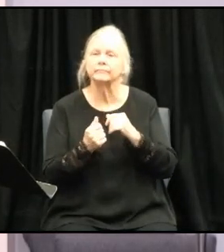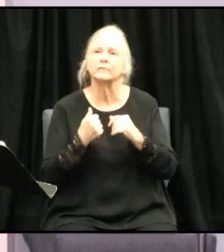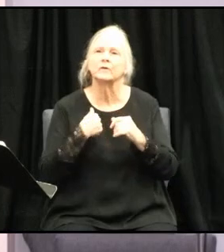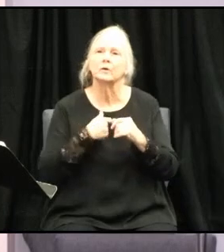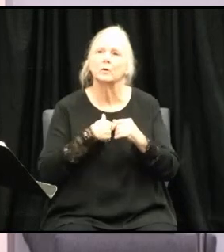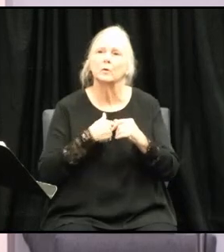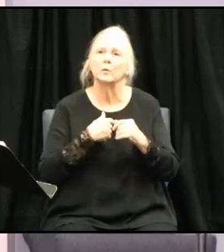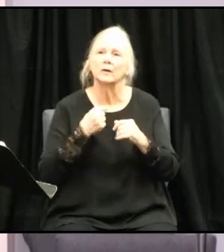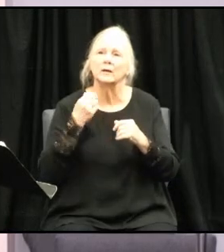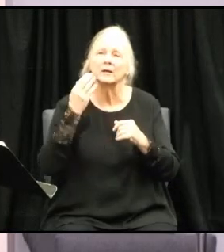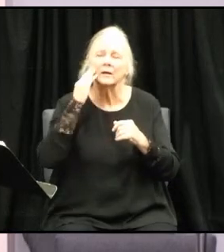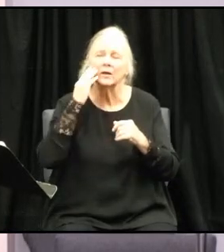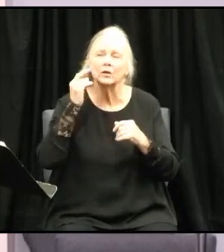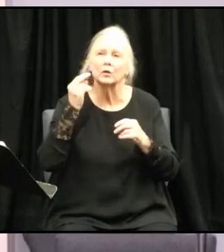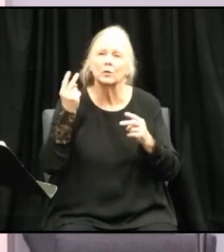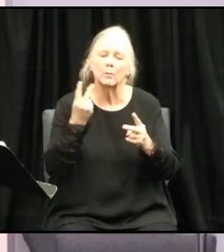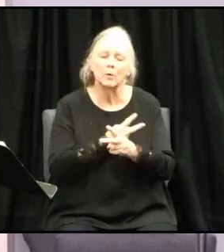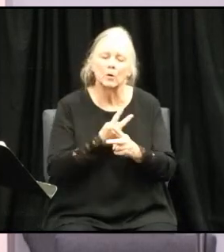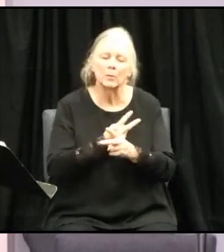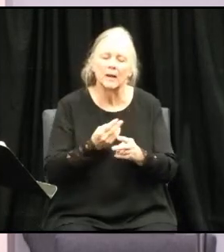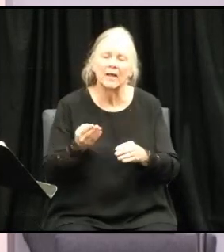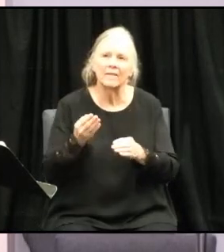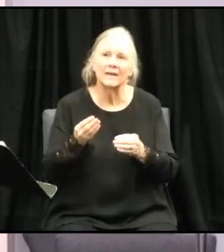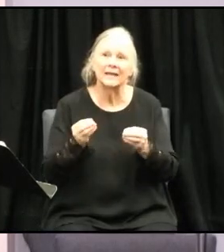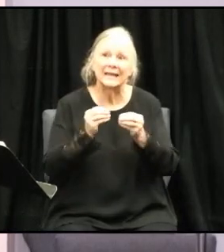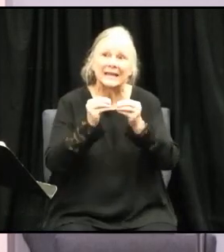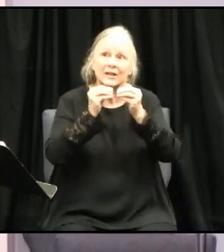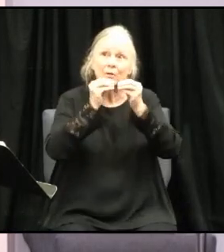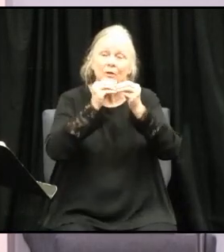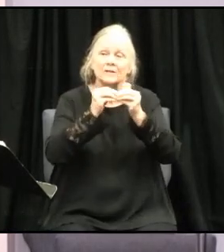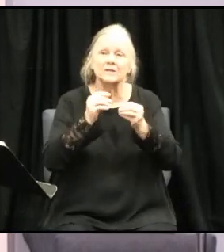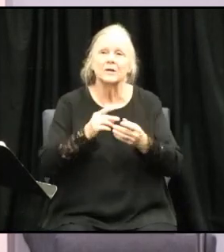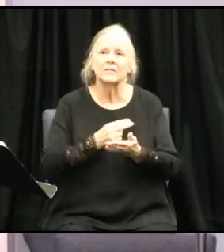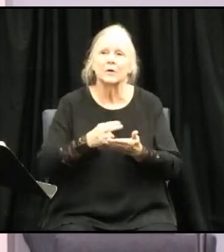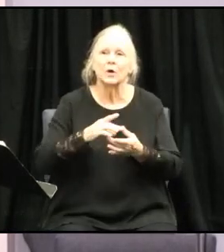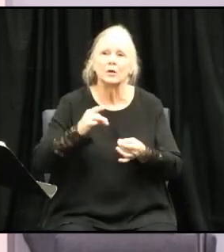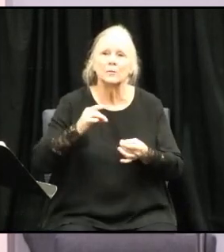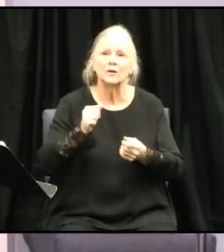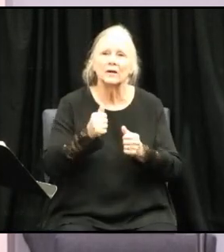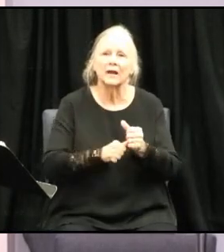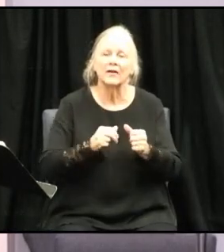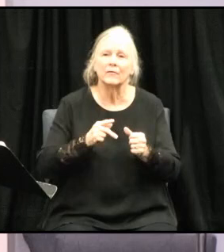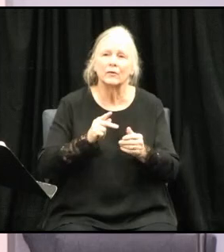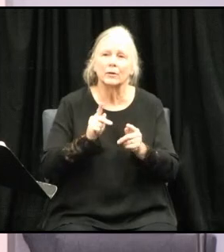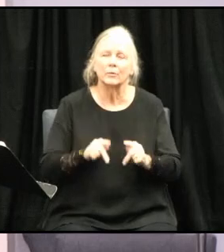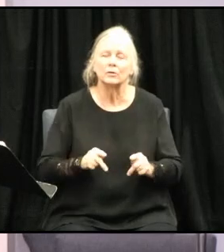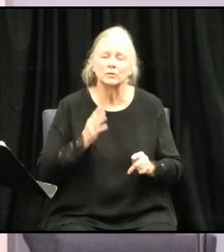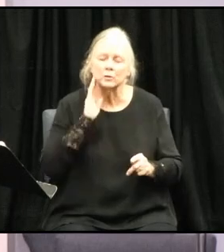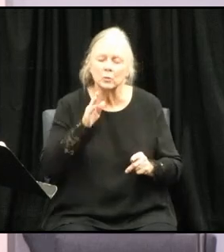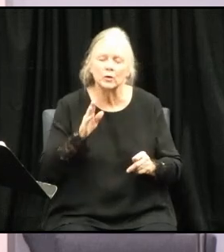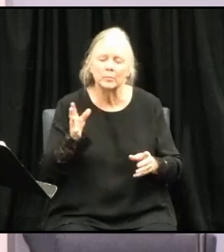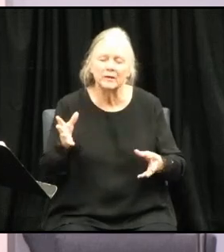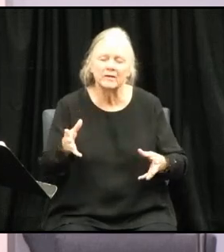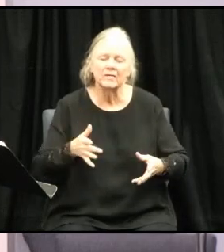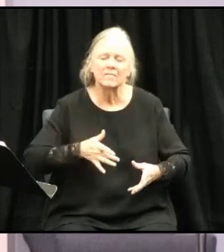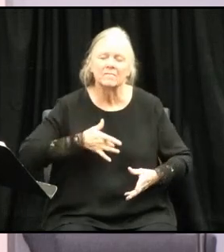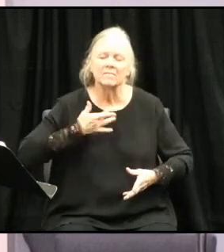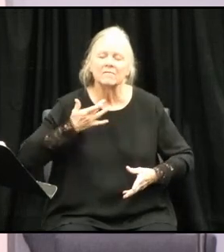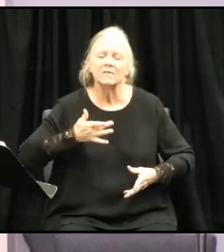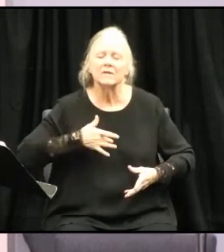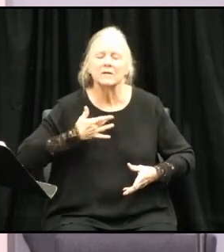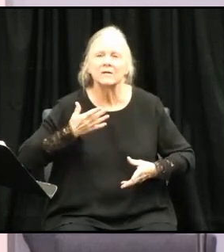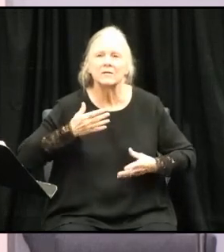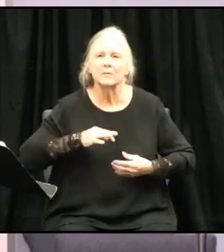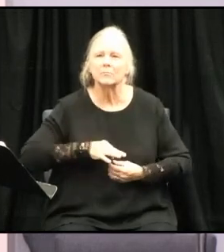increase of the Spirit, that every person receiving would receive fully, freely by the Spirit of God, be fully touched, blessed, and changed